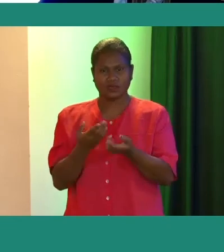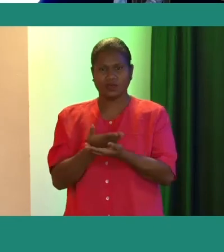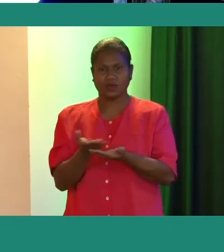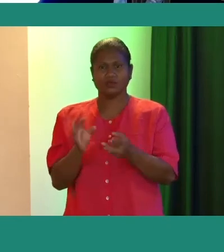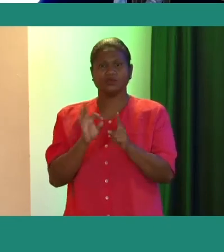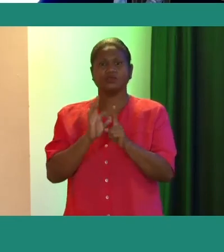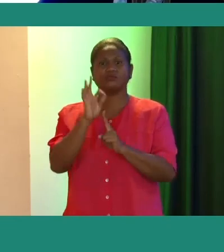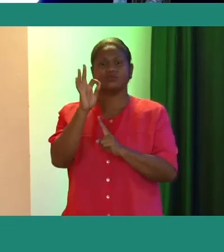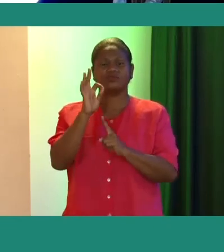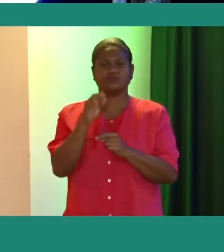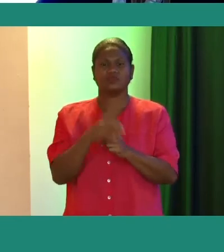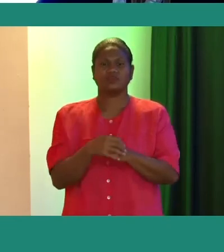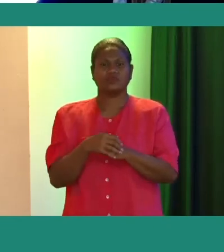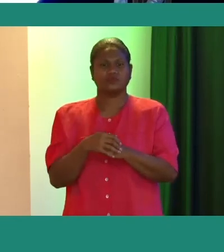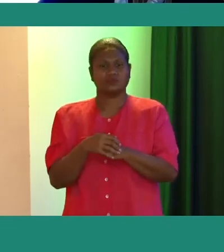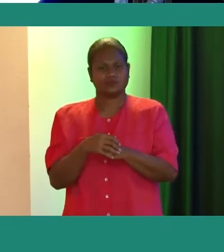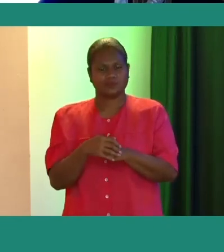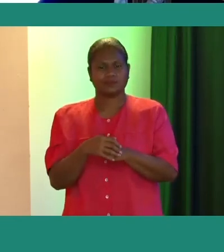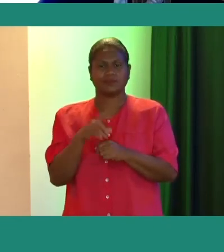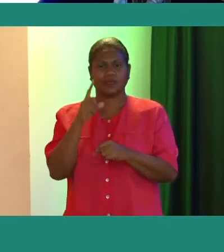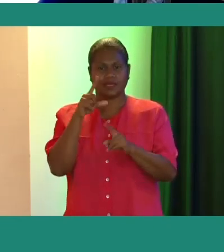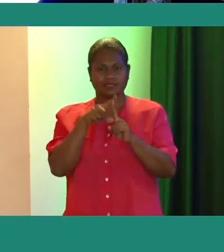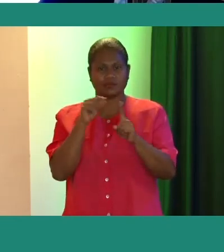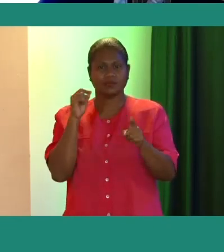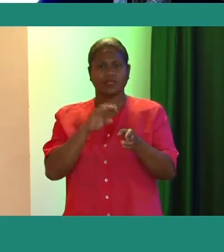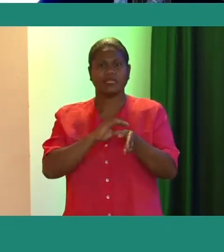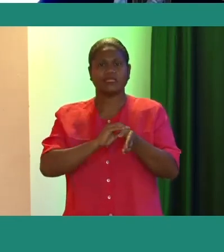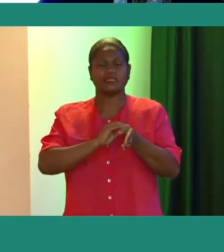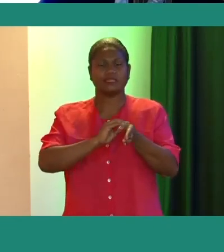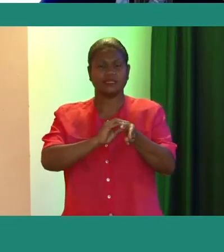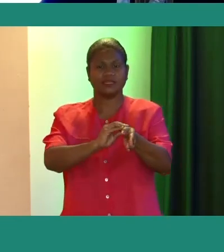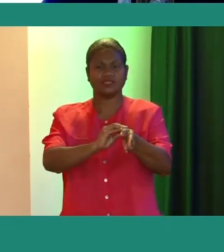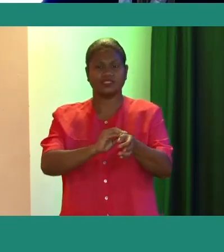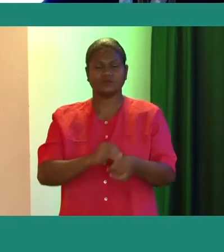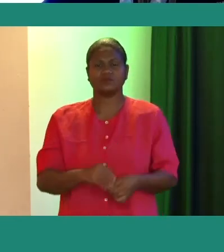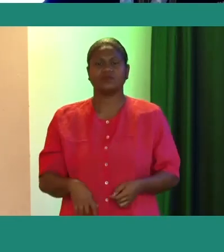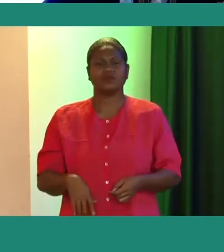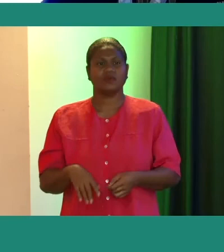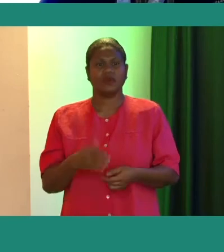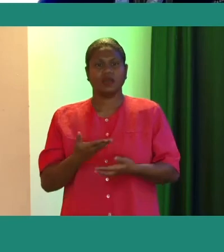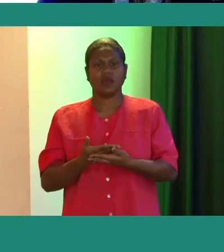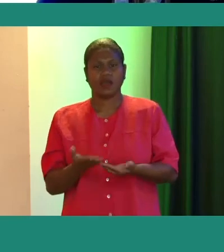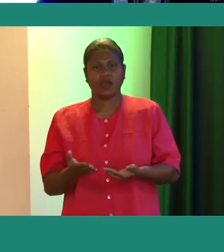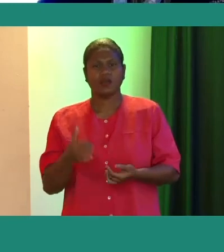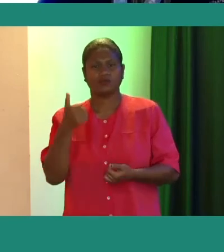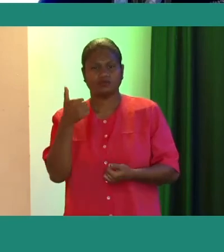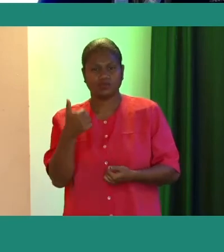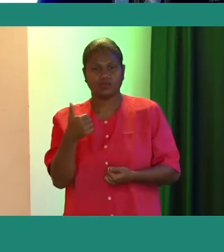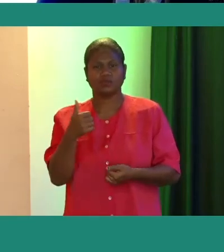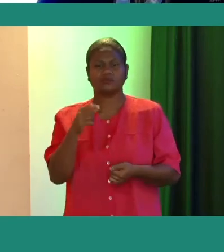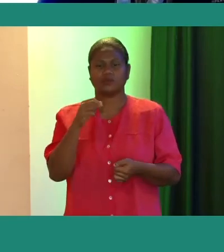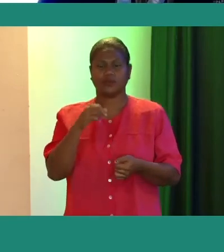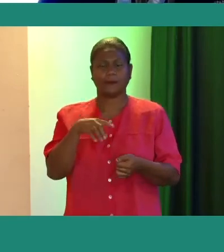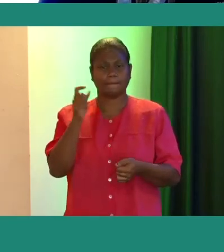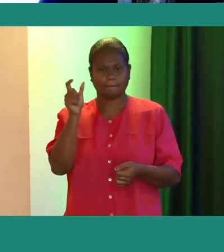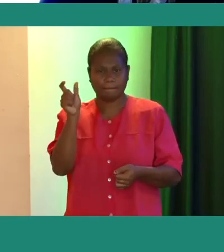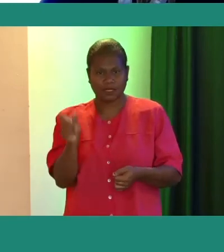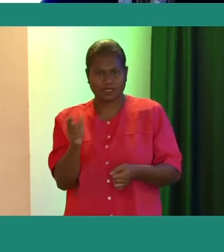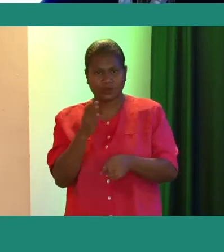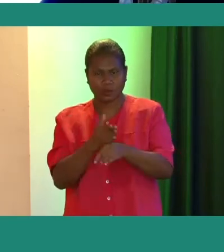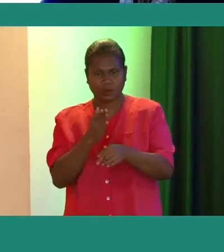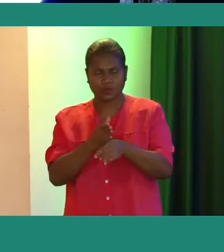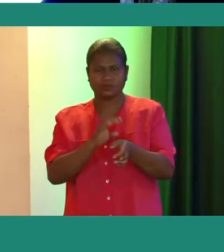that is leadership commitment. And we really need to see leadership commitment in government from the different levels within government, and not